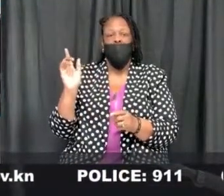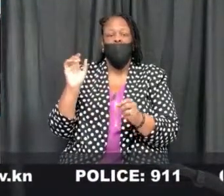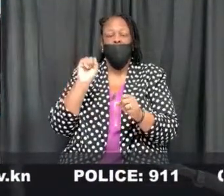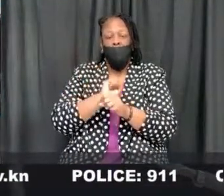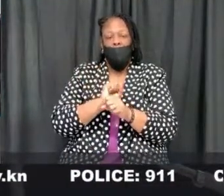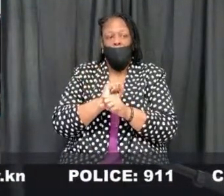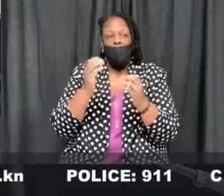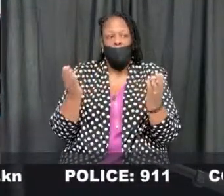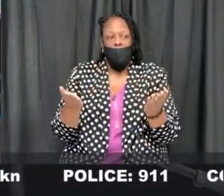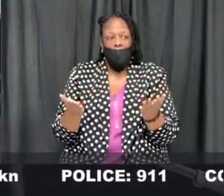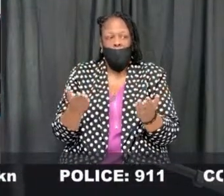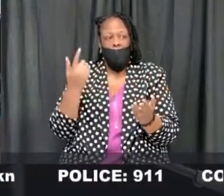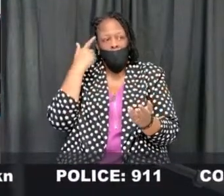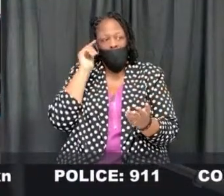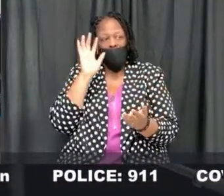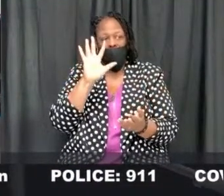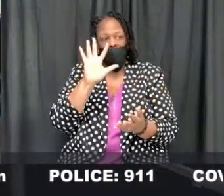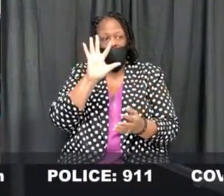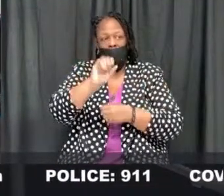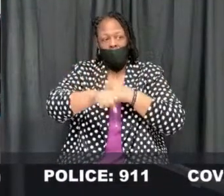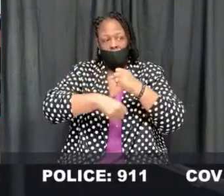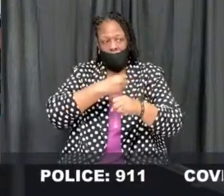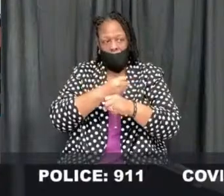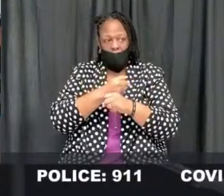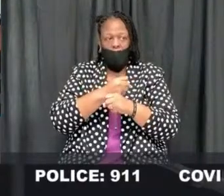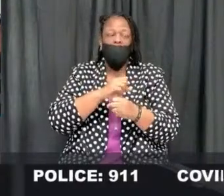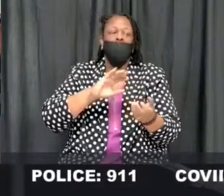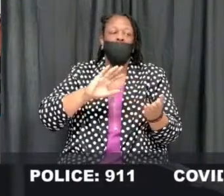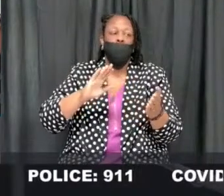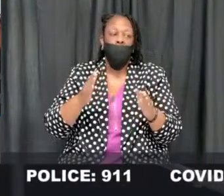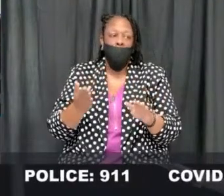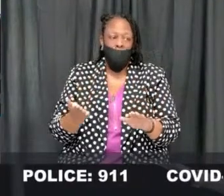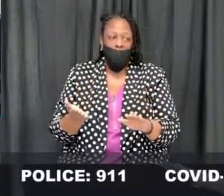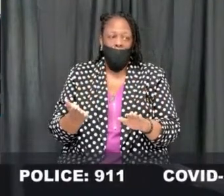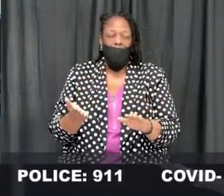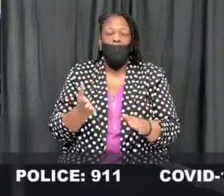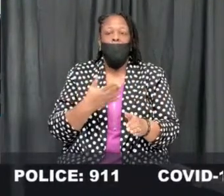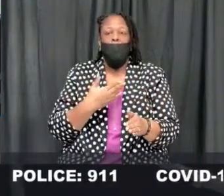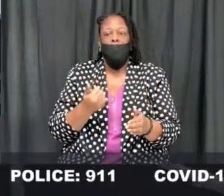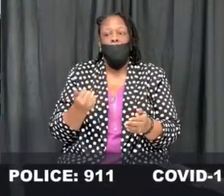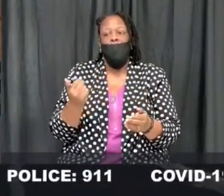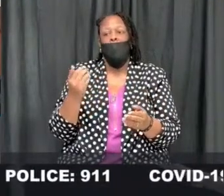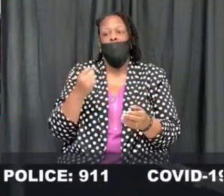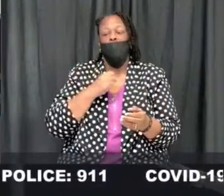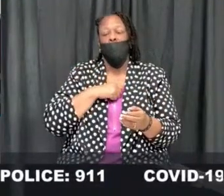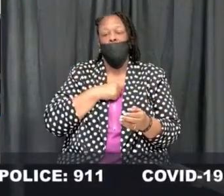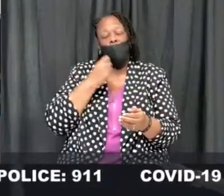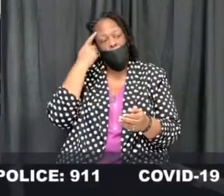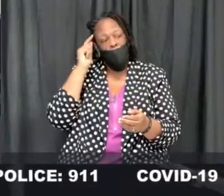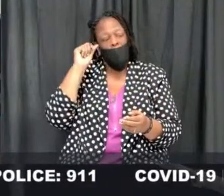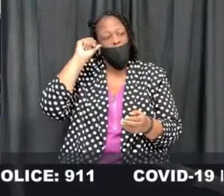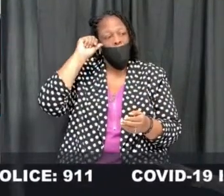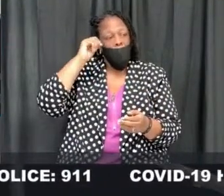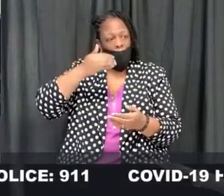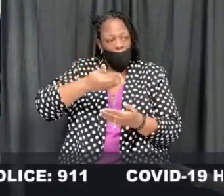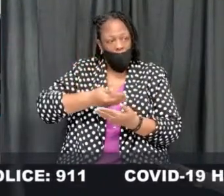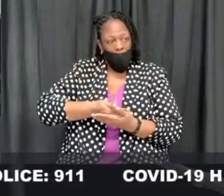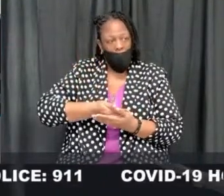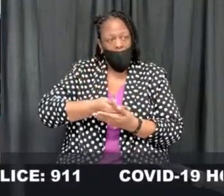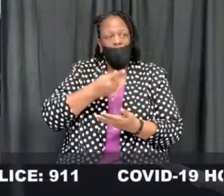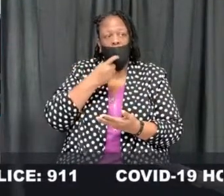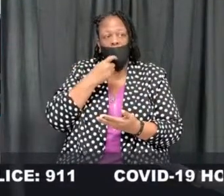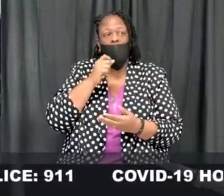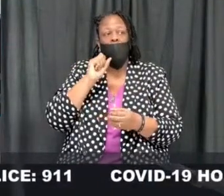Thank you very much, Dr. Wilkinson, for that tribute to Nurse Josephine